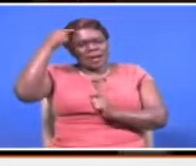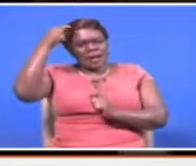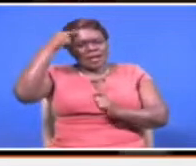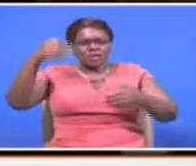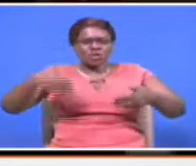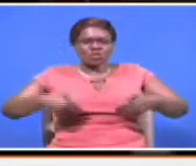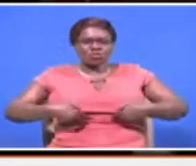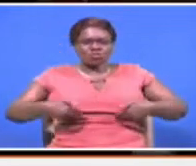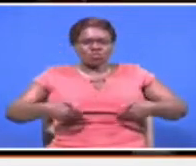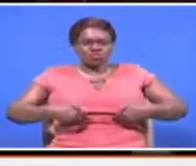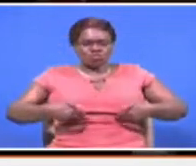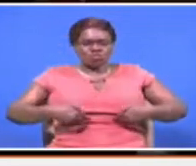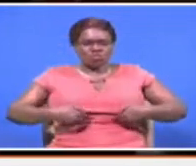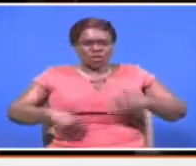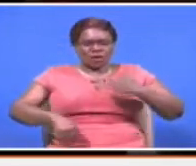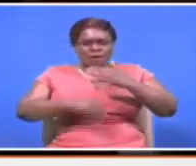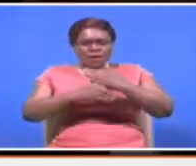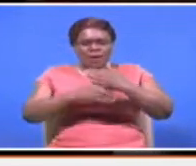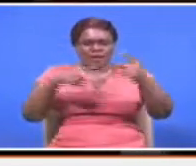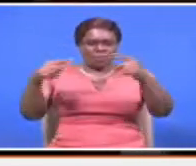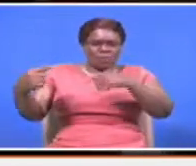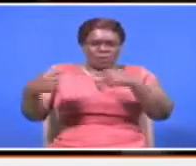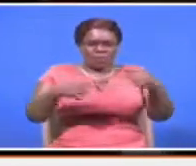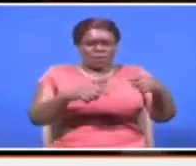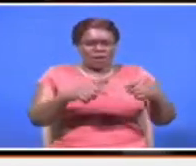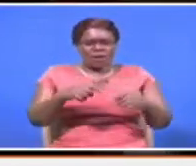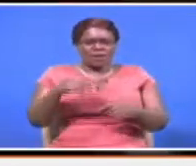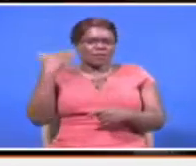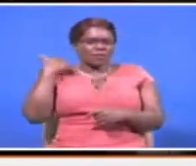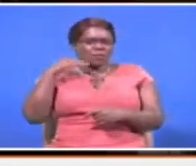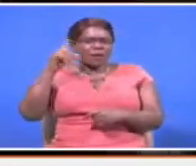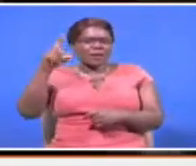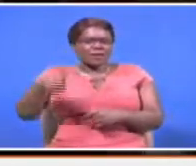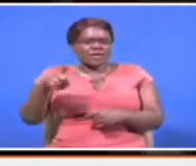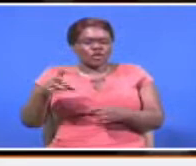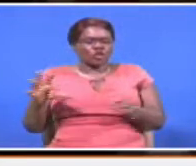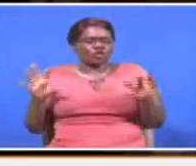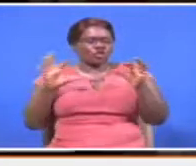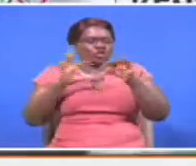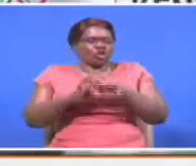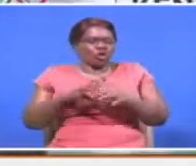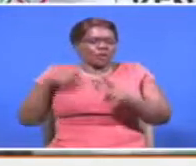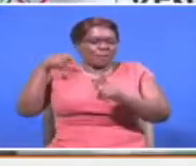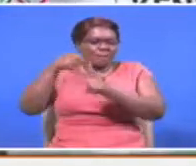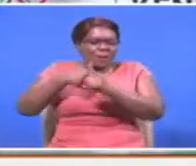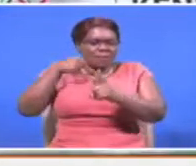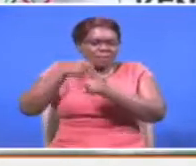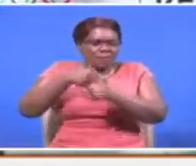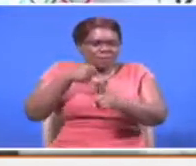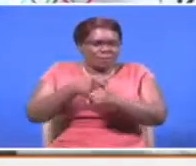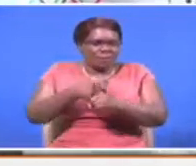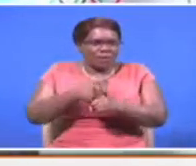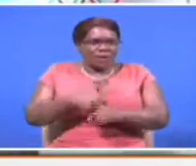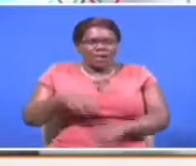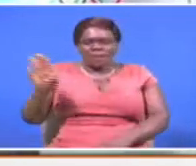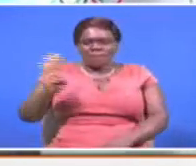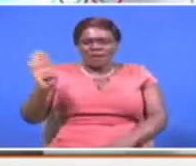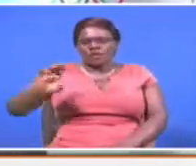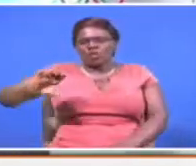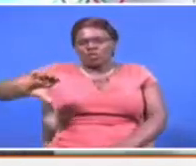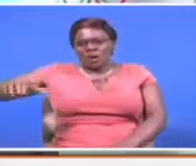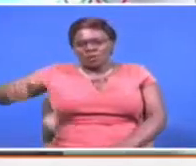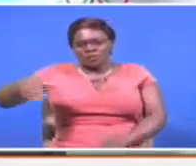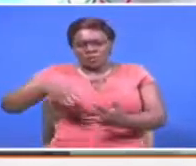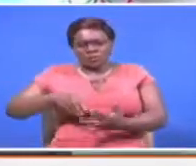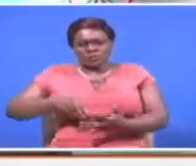the youth, adding that the fight against banditry requires joint efforts. The people of Baringo County,